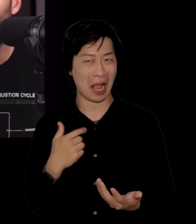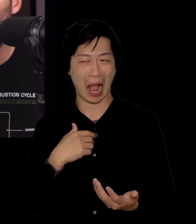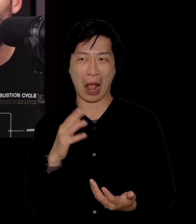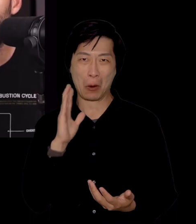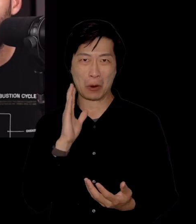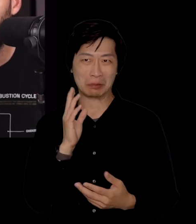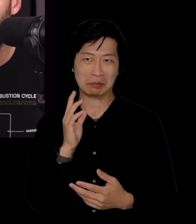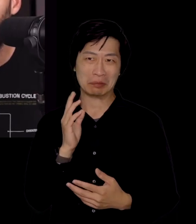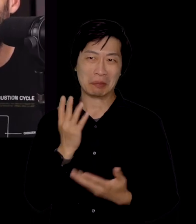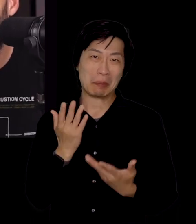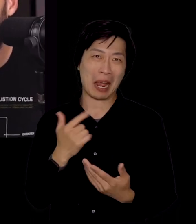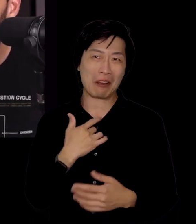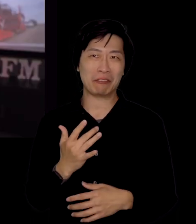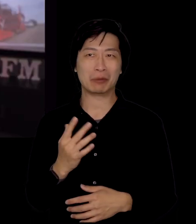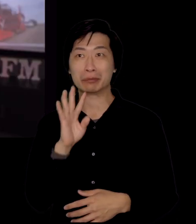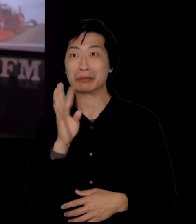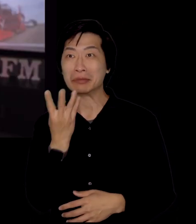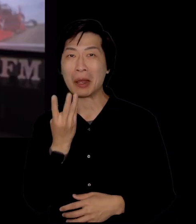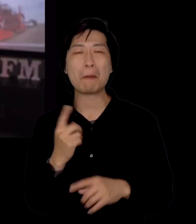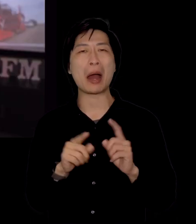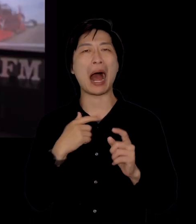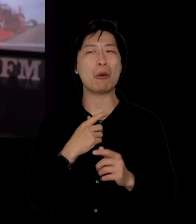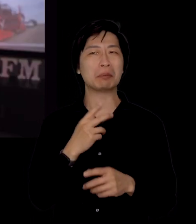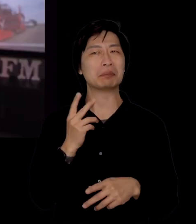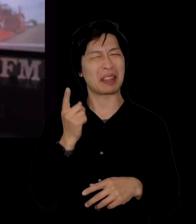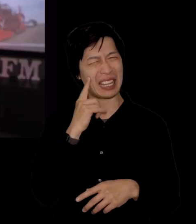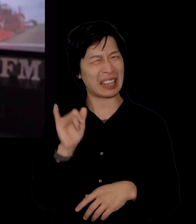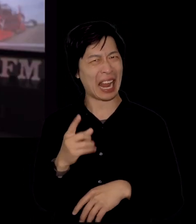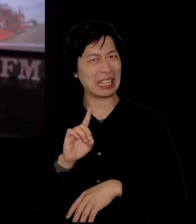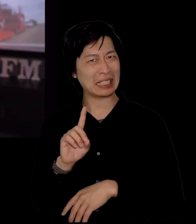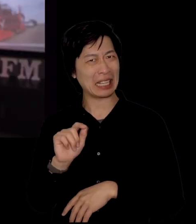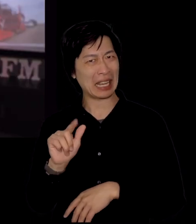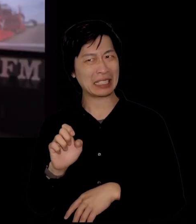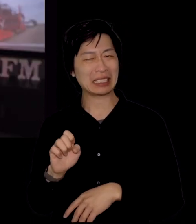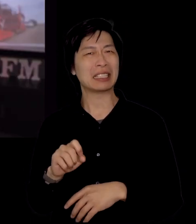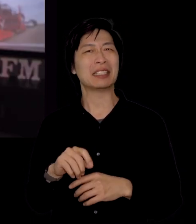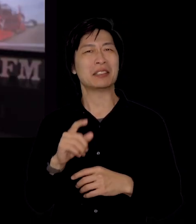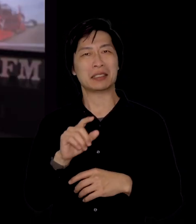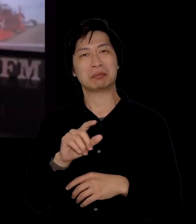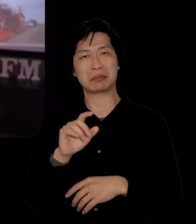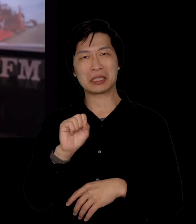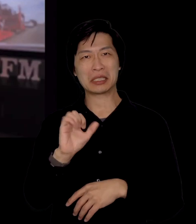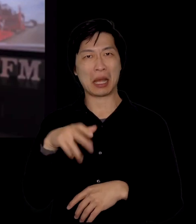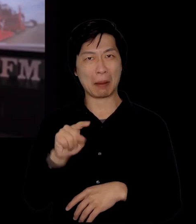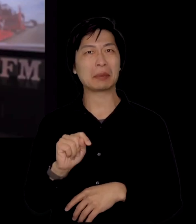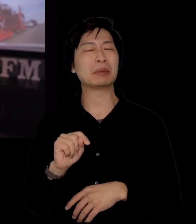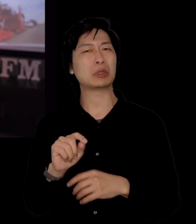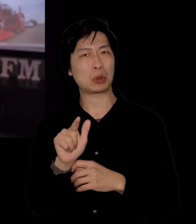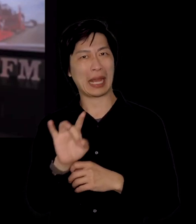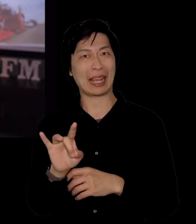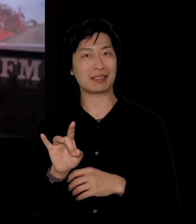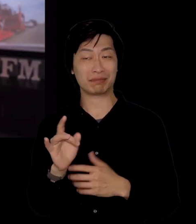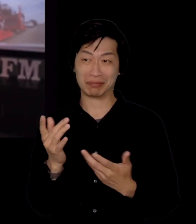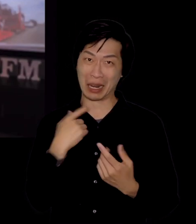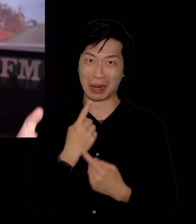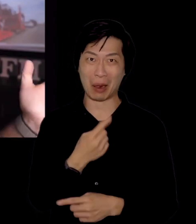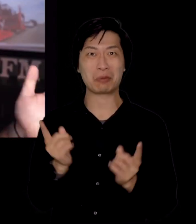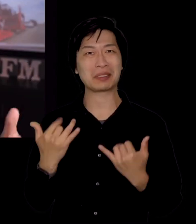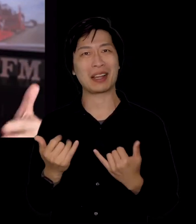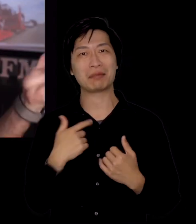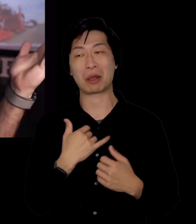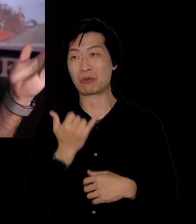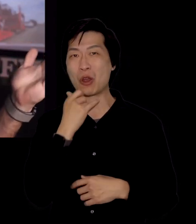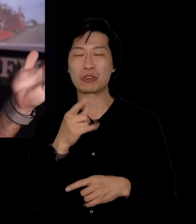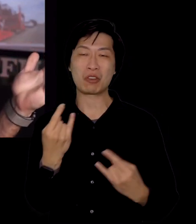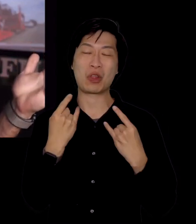And I'm going to hold to that. Probably I'm going to regret this, but I'm going to hold to that date. My guess is September 28th. And this is official.